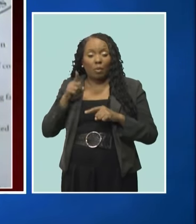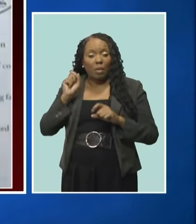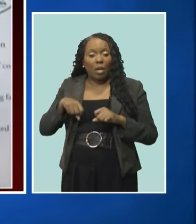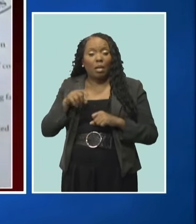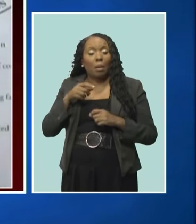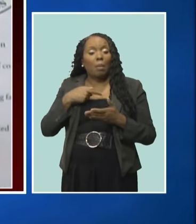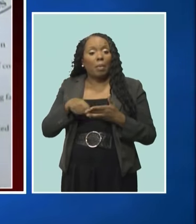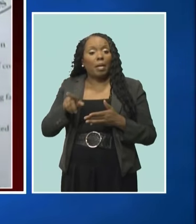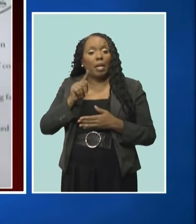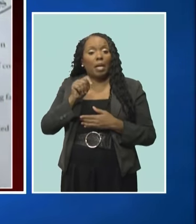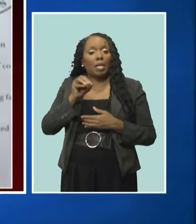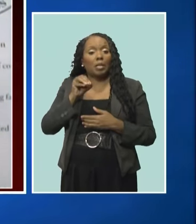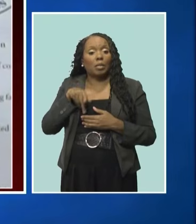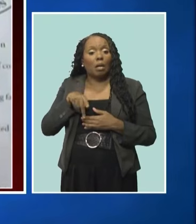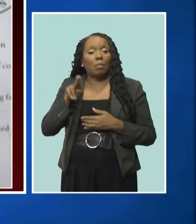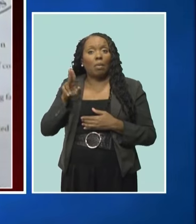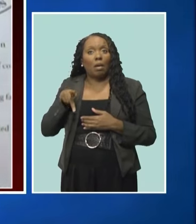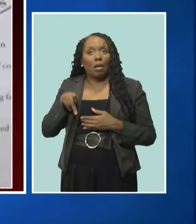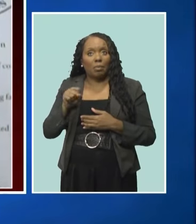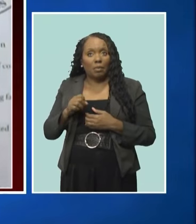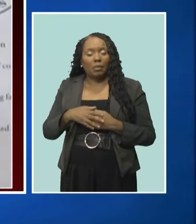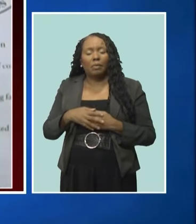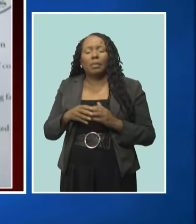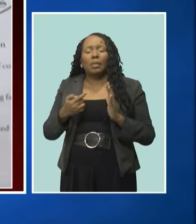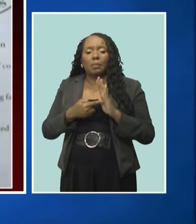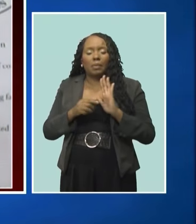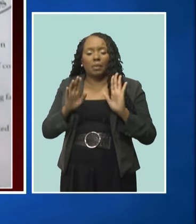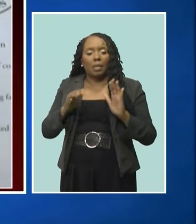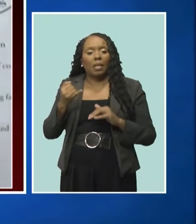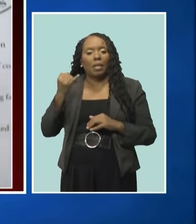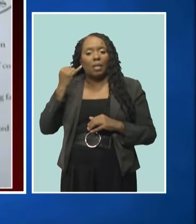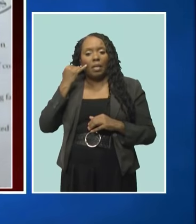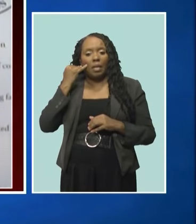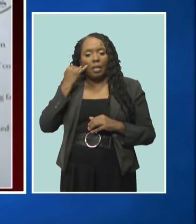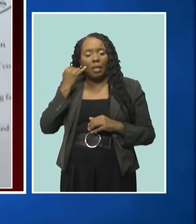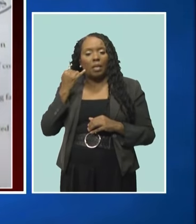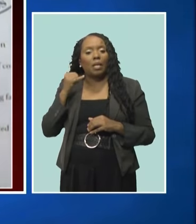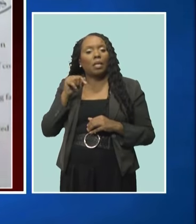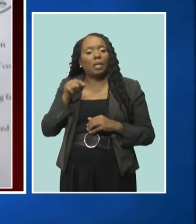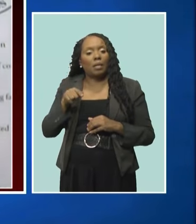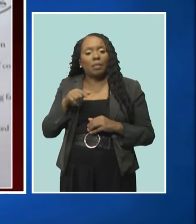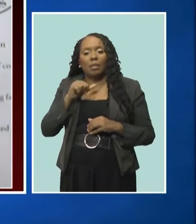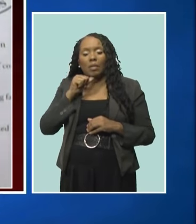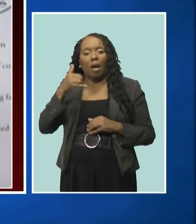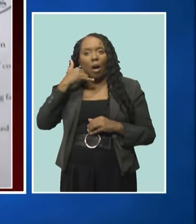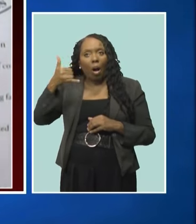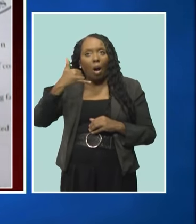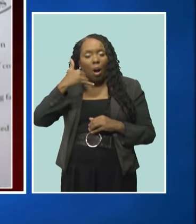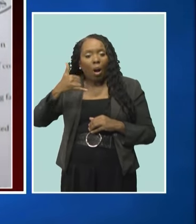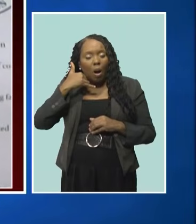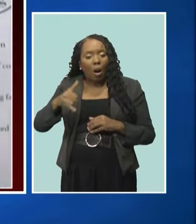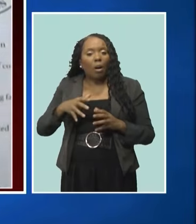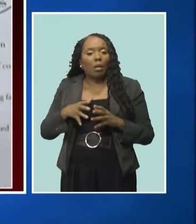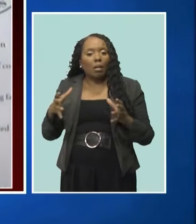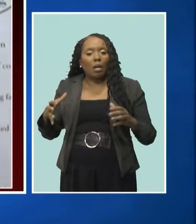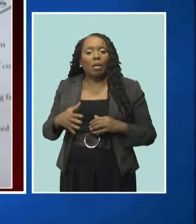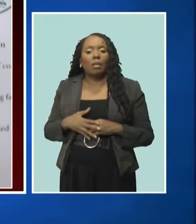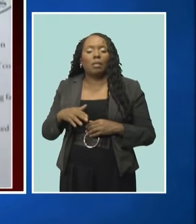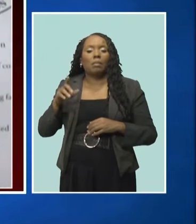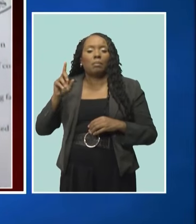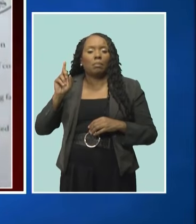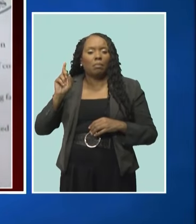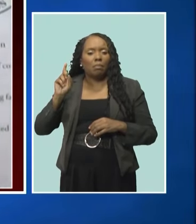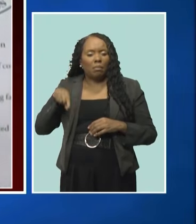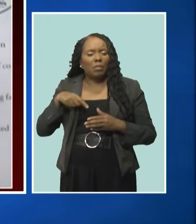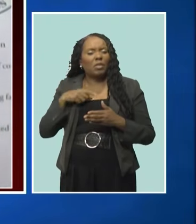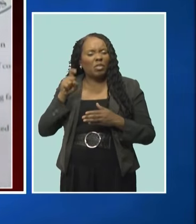know that you don't make a lot of calls, keep your top ups to a minimum. Now, I understand how persons feel, but what we have asked